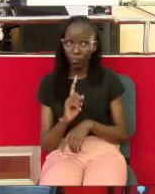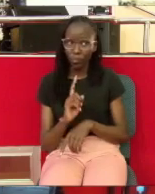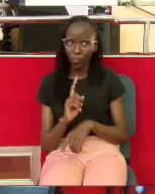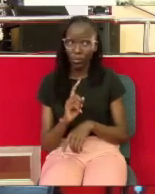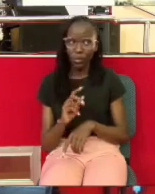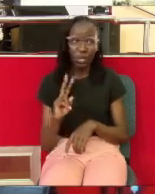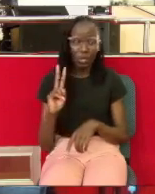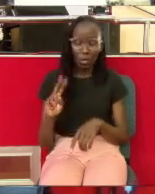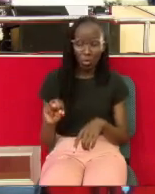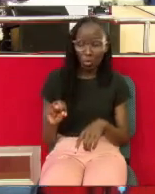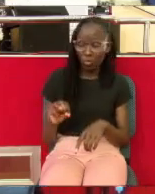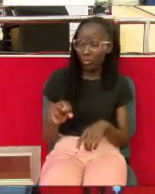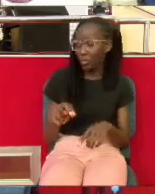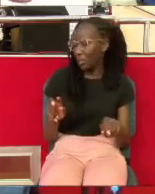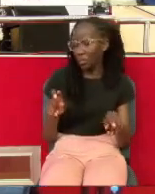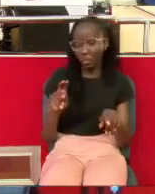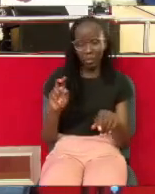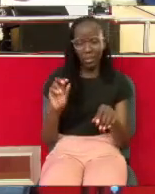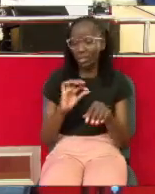the portion of the nation.